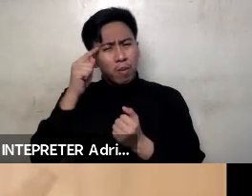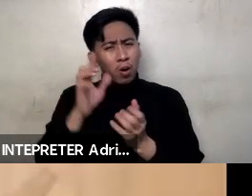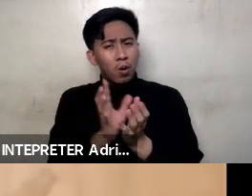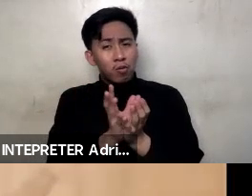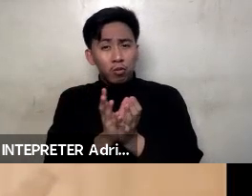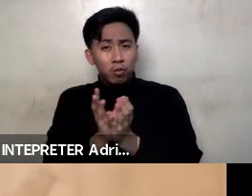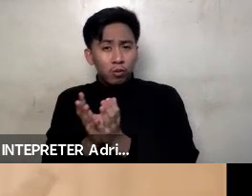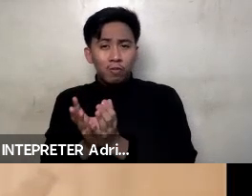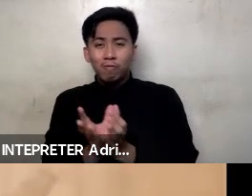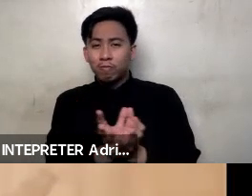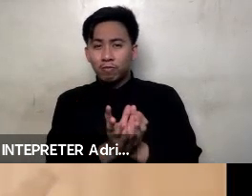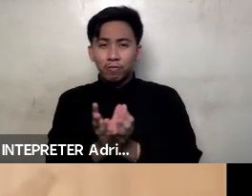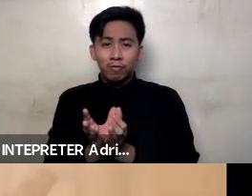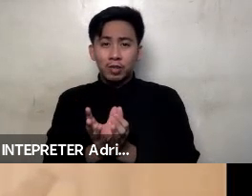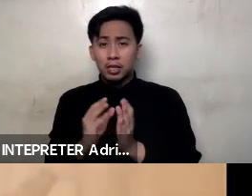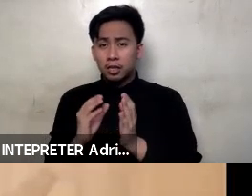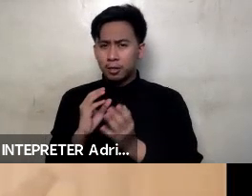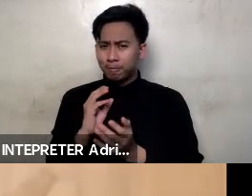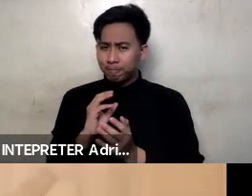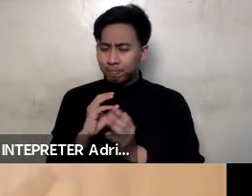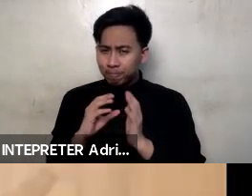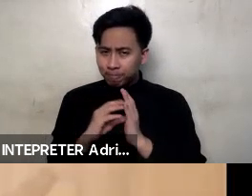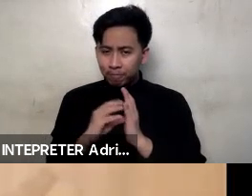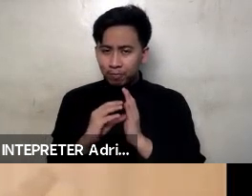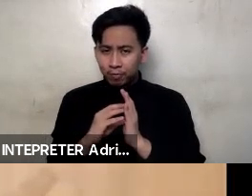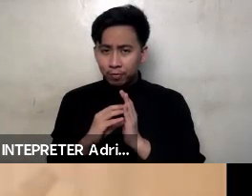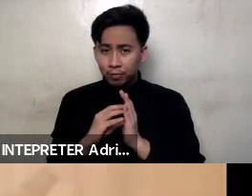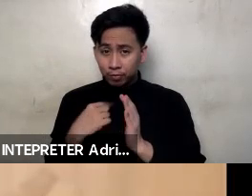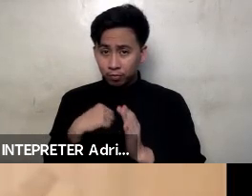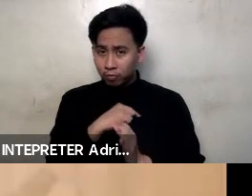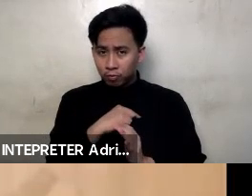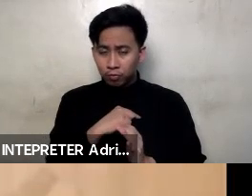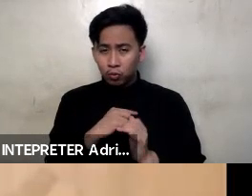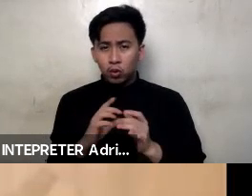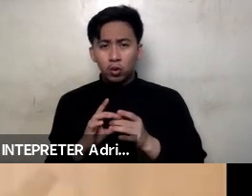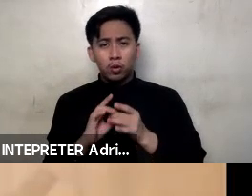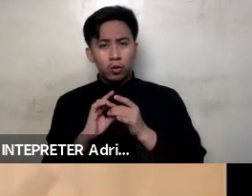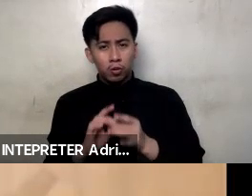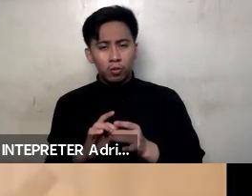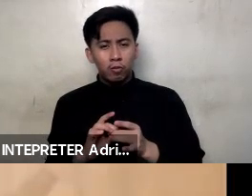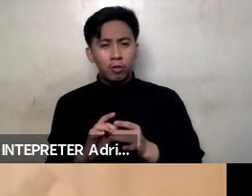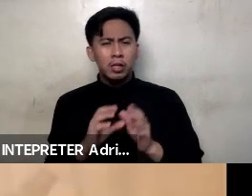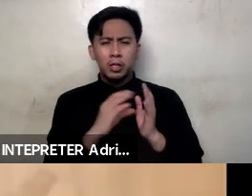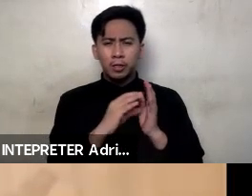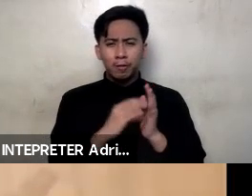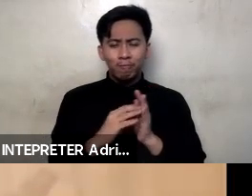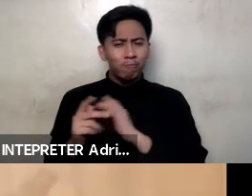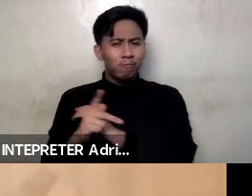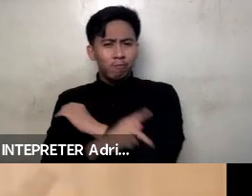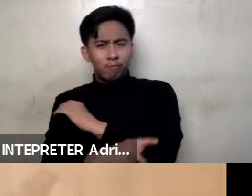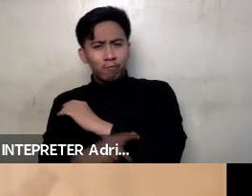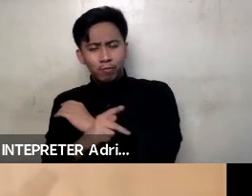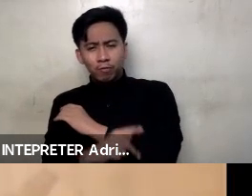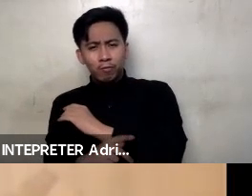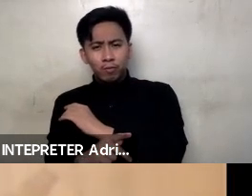farmers. The city ensures the connection of rural or agricultural areas to market